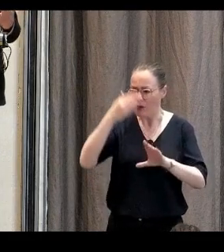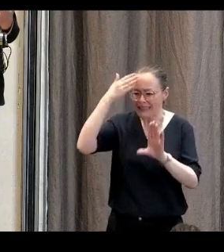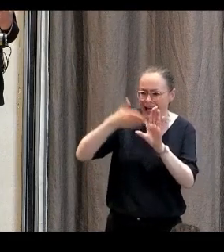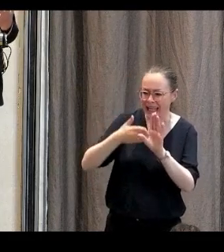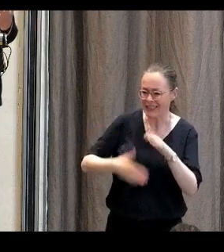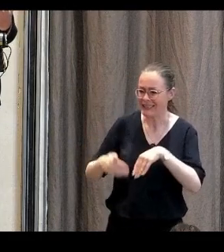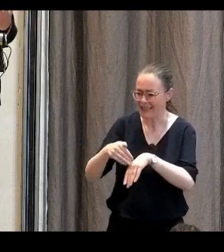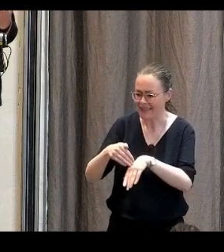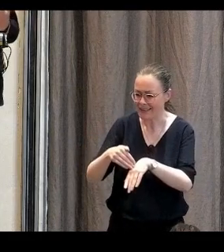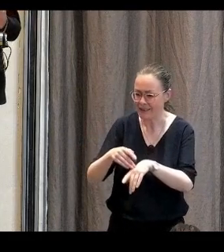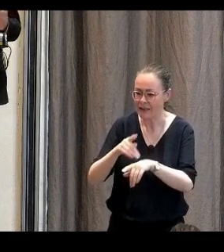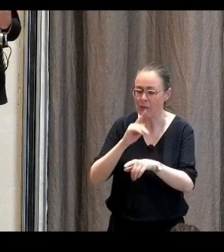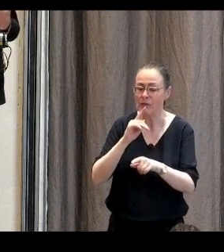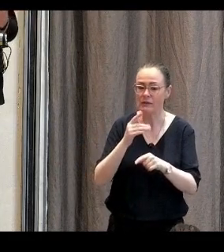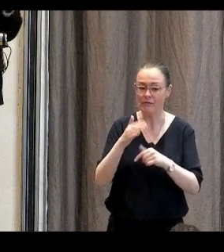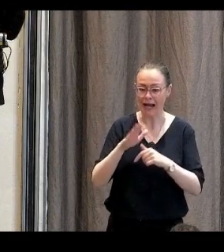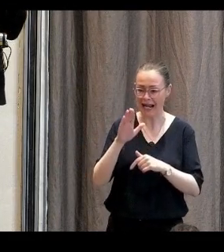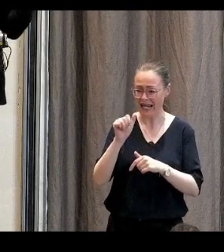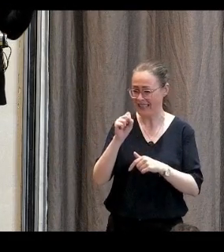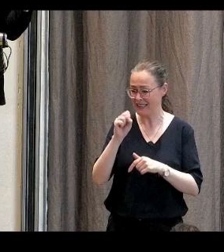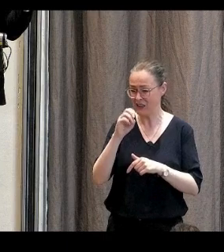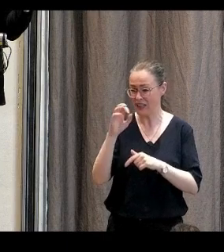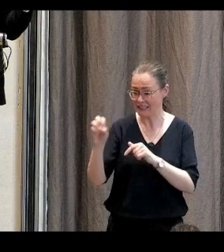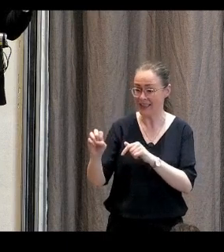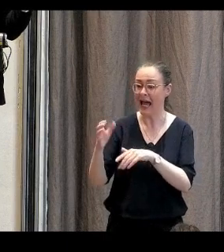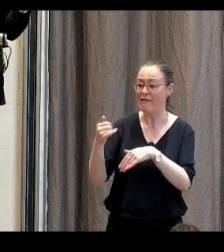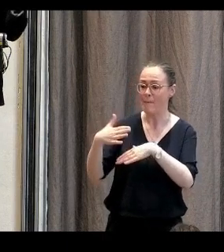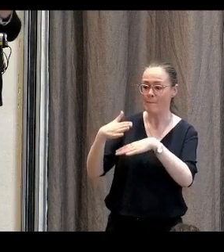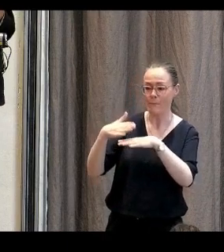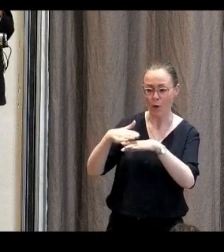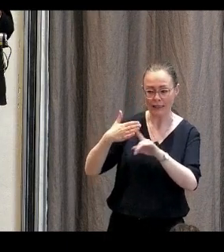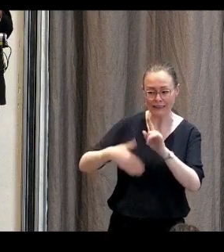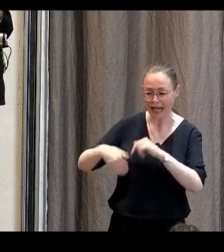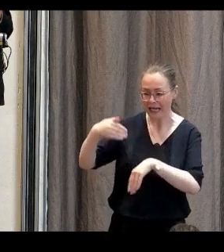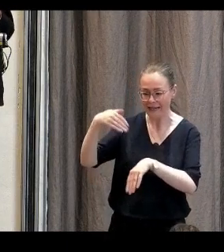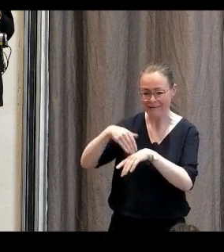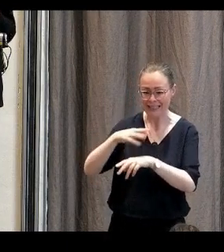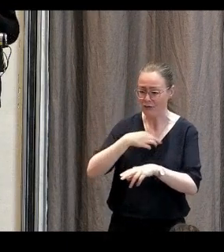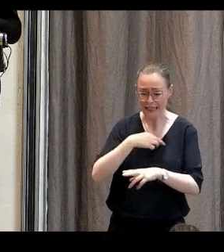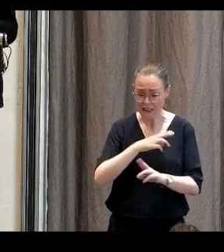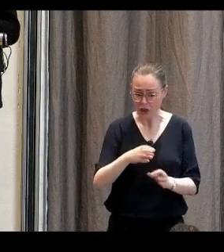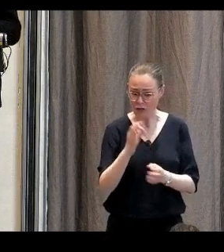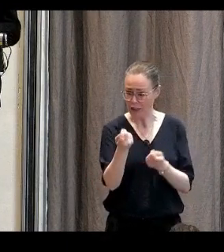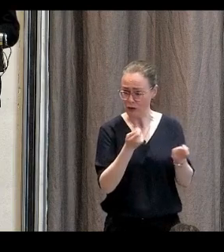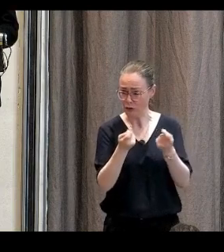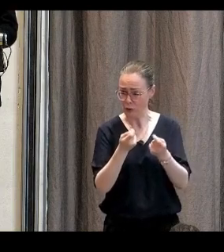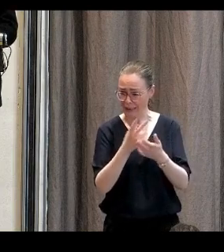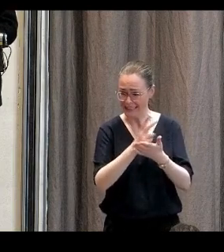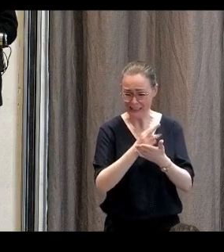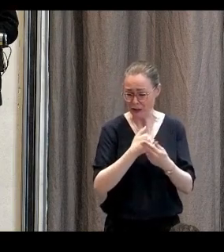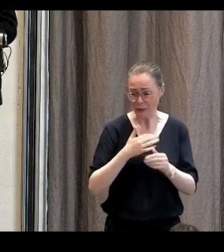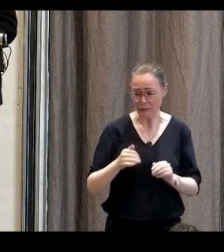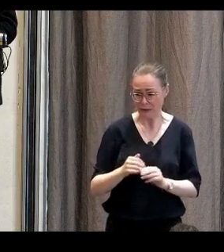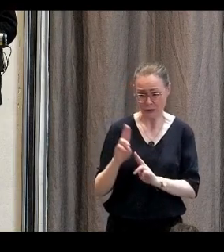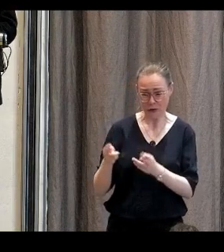And what you find actually is that levetiracetam causes more side effects than lamotrigine and isn't quite as good at controlling seizures, so we shouldn't really be